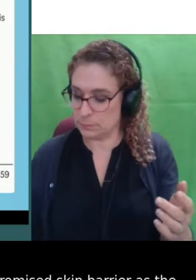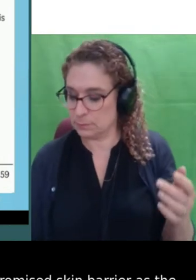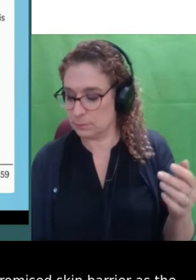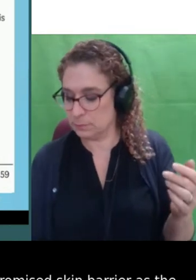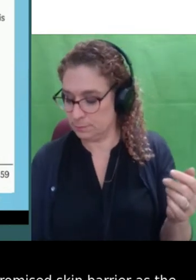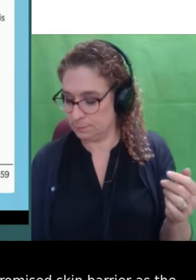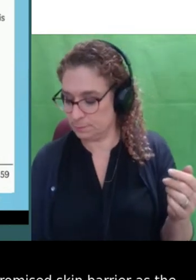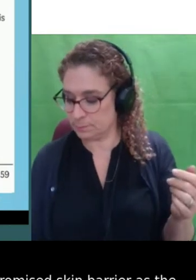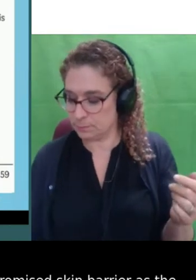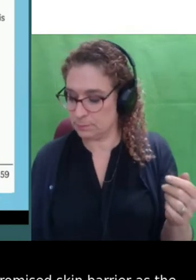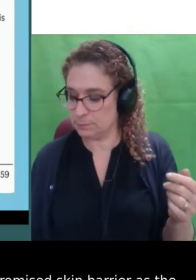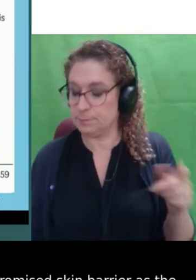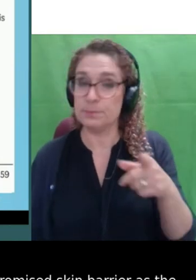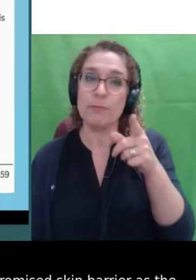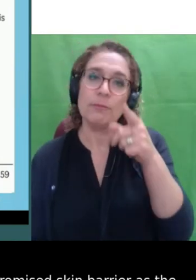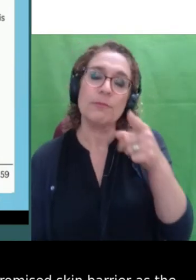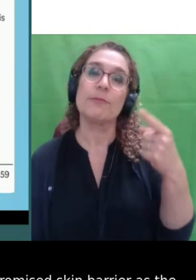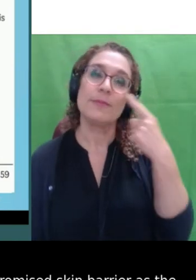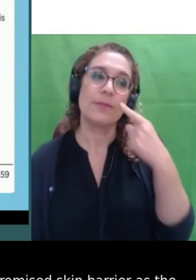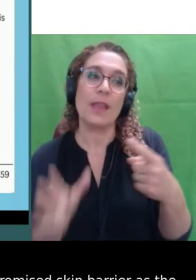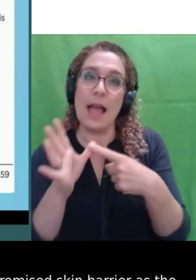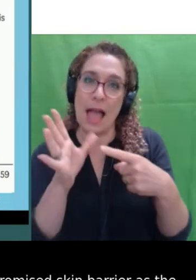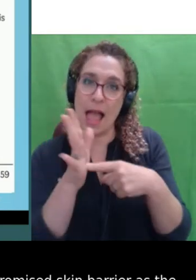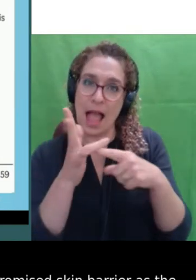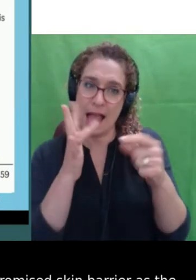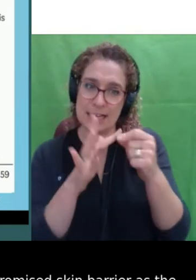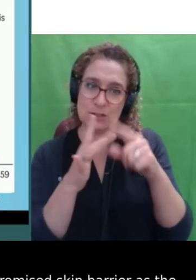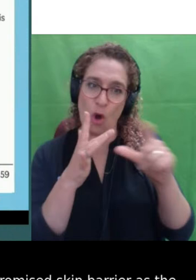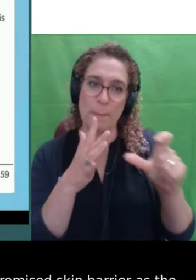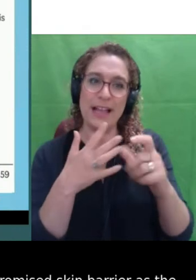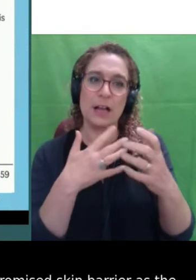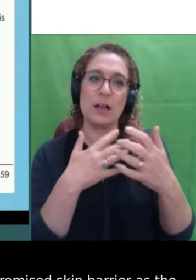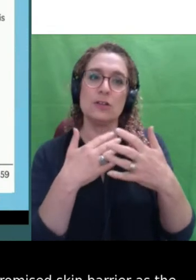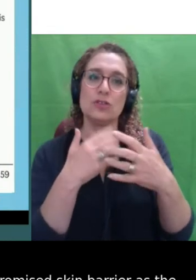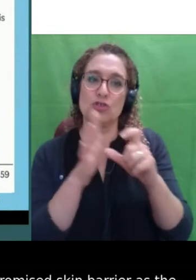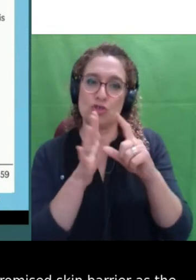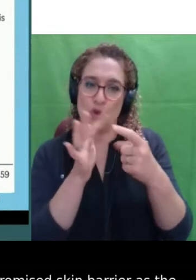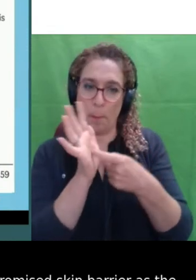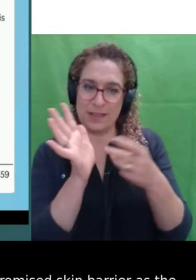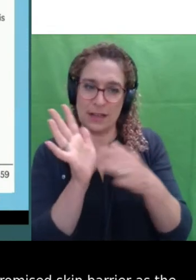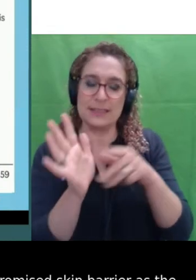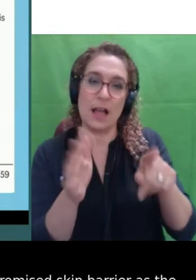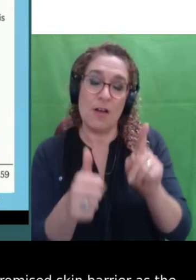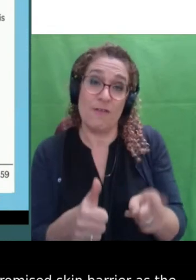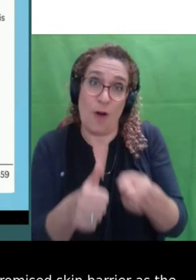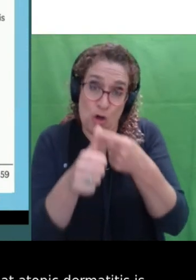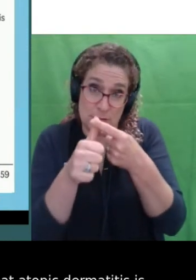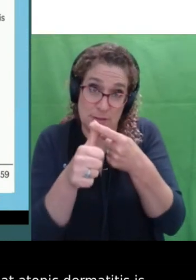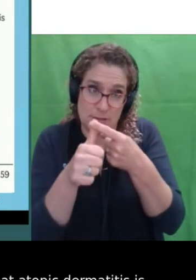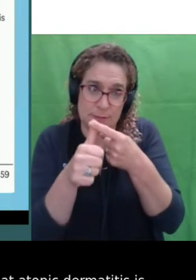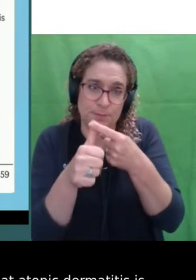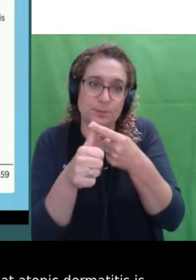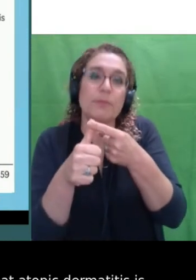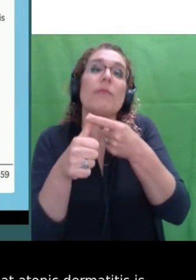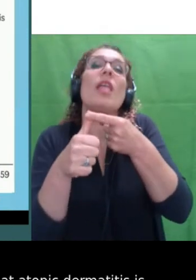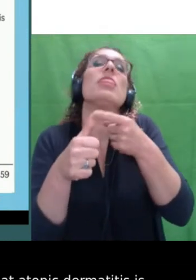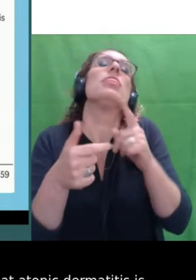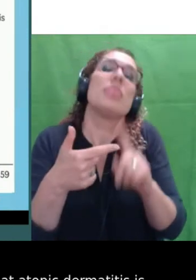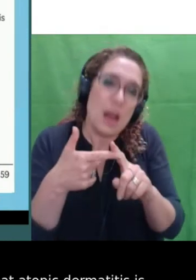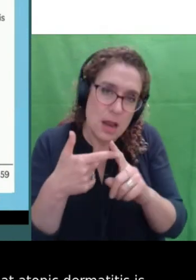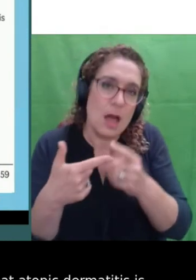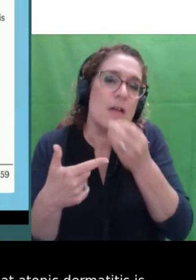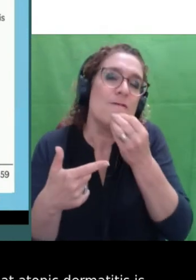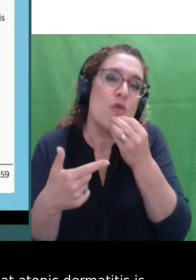we see that atopic dermatitis is generally the first condition to develop but alongside food allergy for some